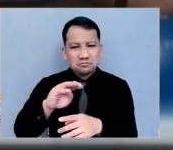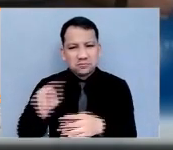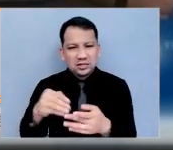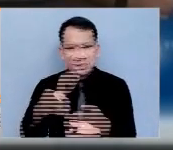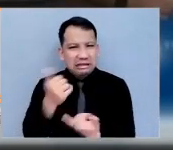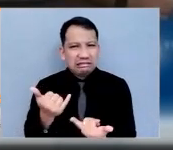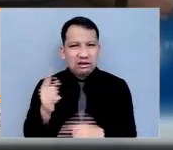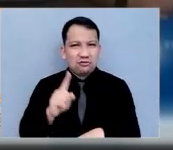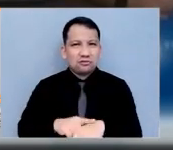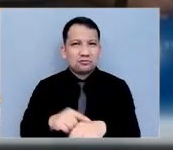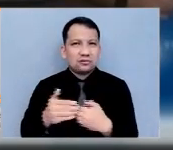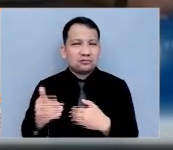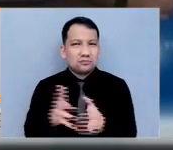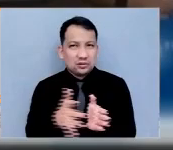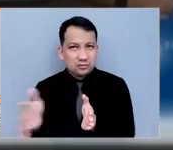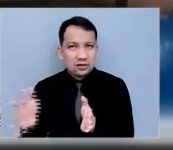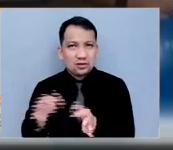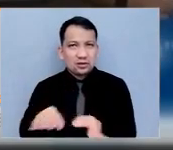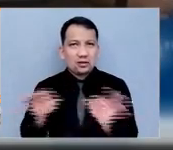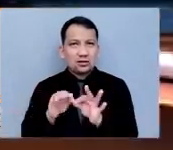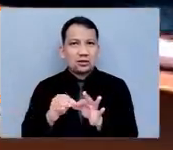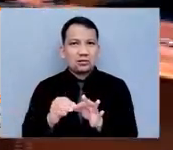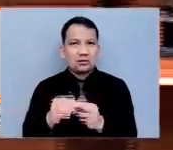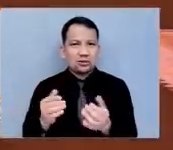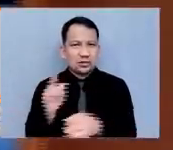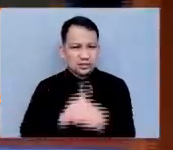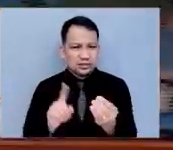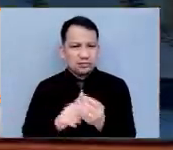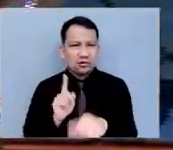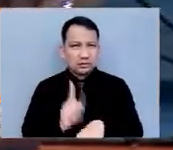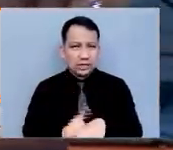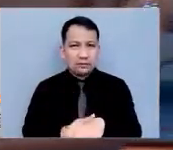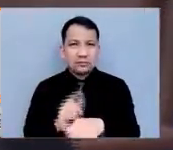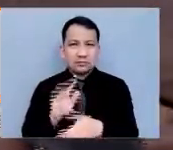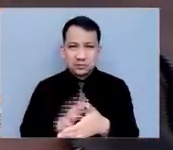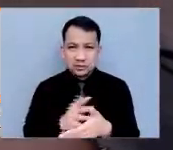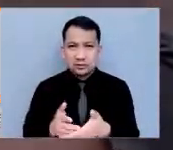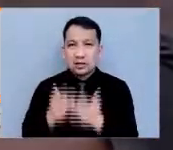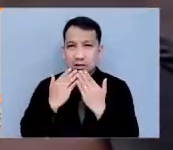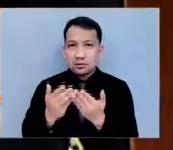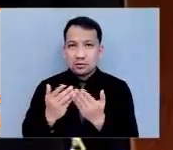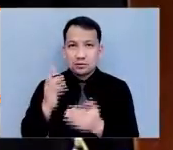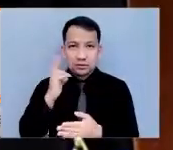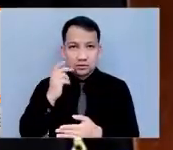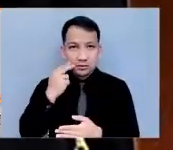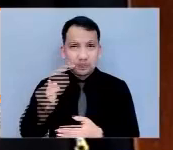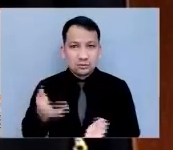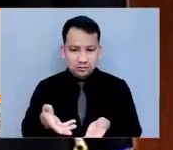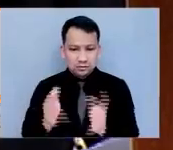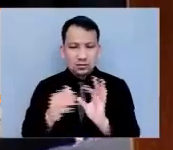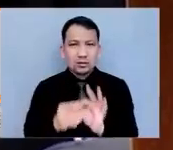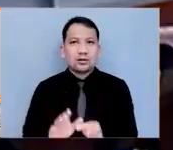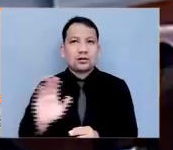the surpluses. It's ahead of its time. Sa kabila niya, nagpasalamat si Honteveros dahil pinagbigyan ang